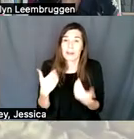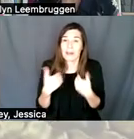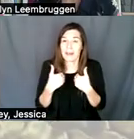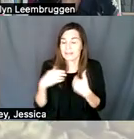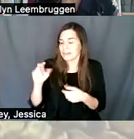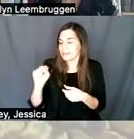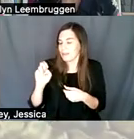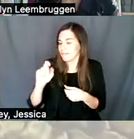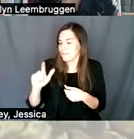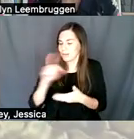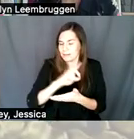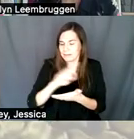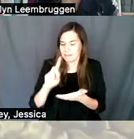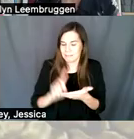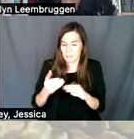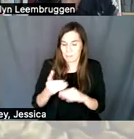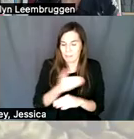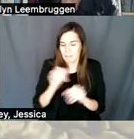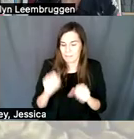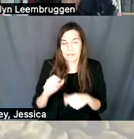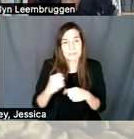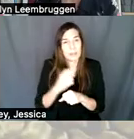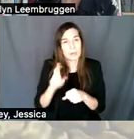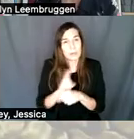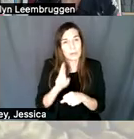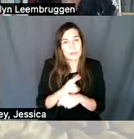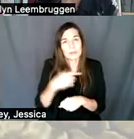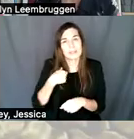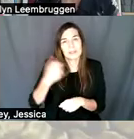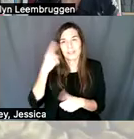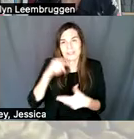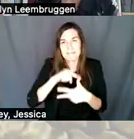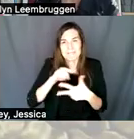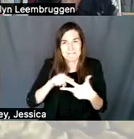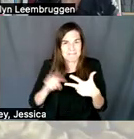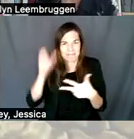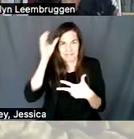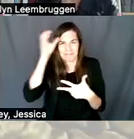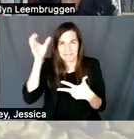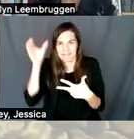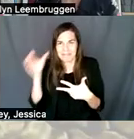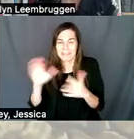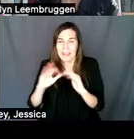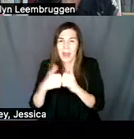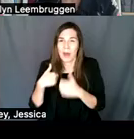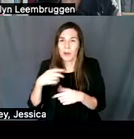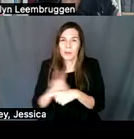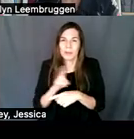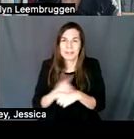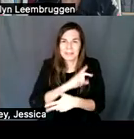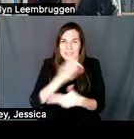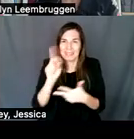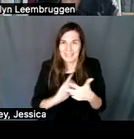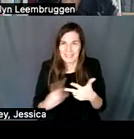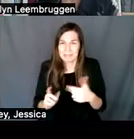before we can make full use of these properties, we need to know more about buckling, wrinkling, and crumpling as design components. So I